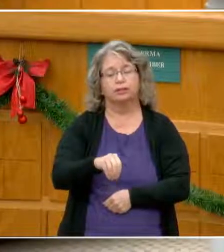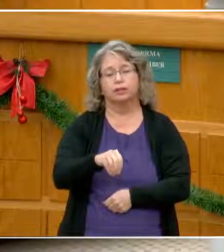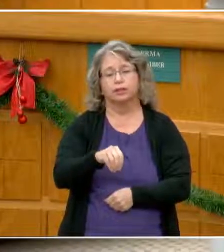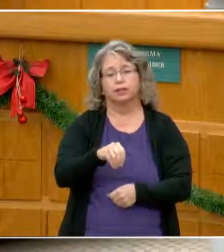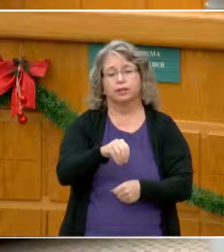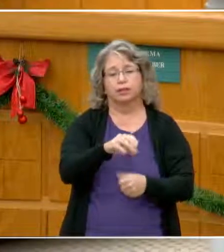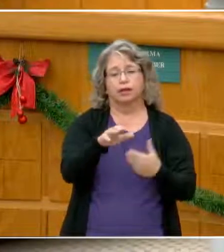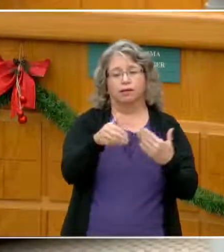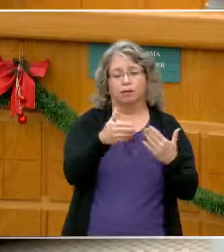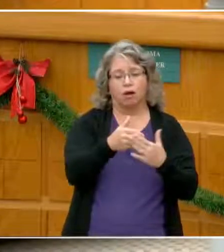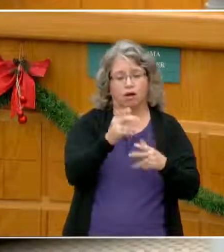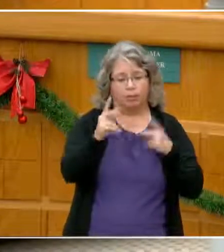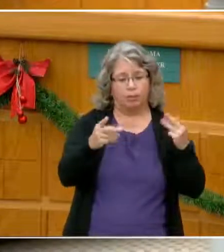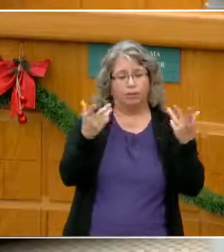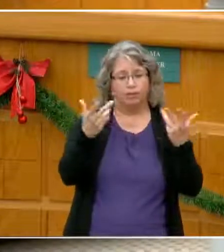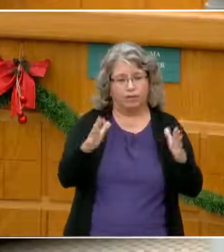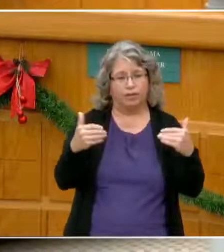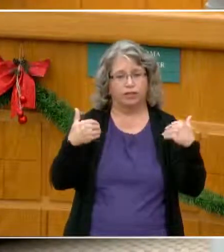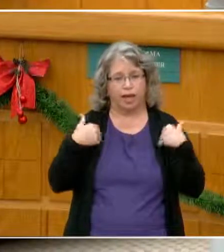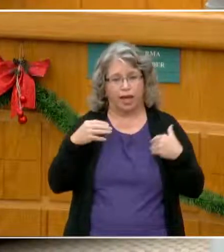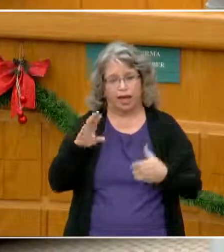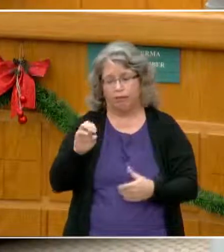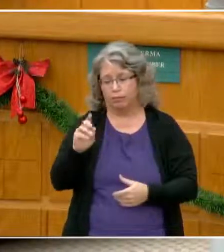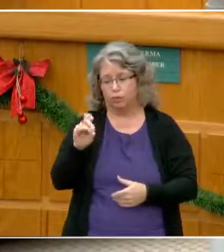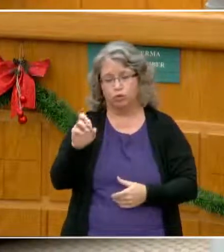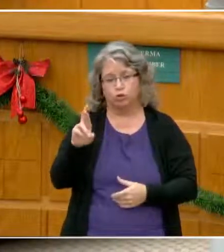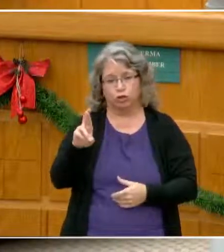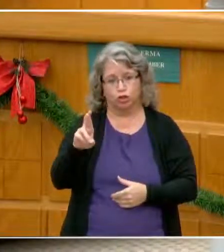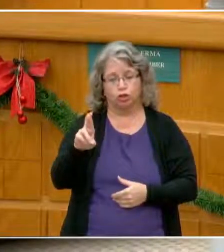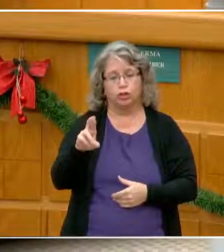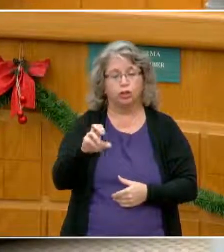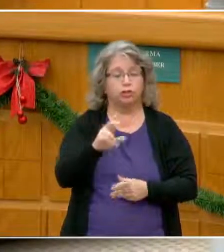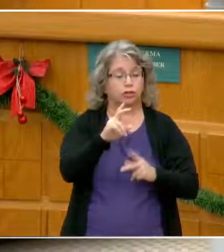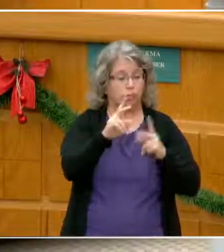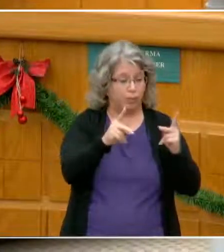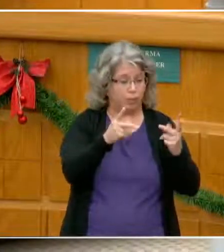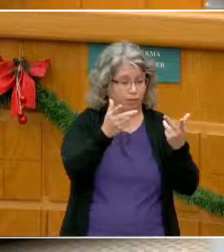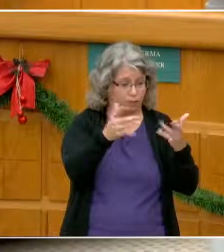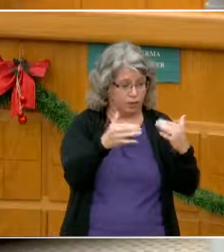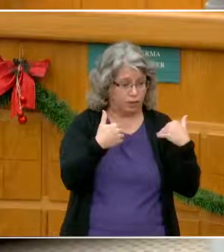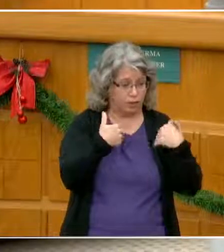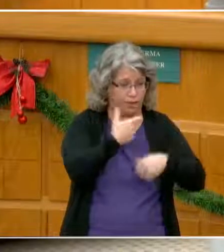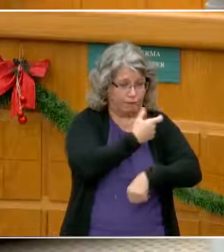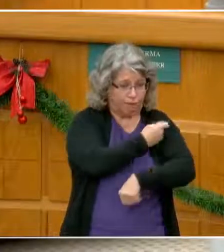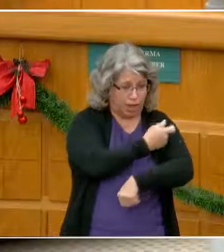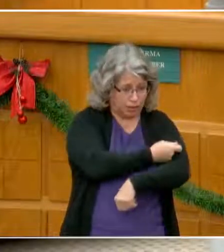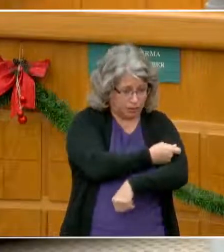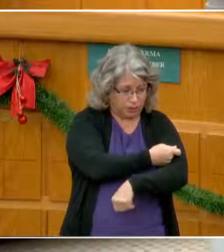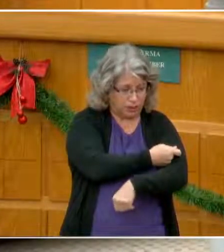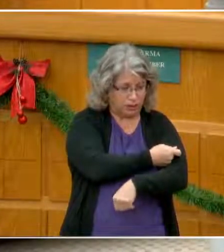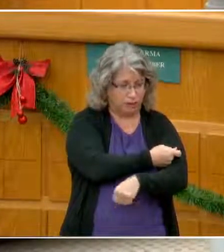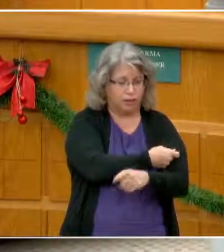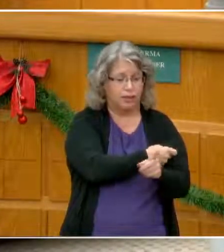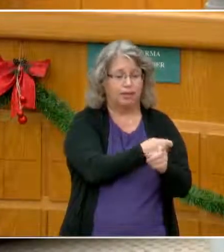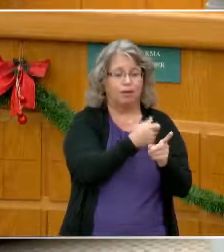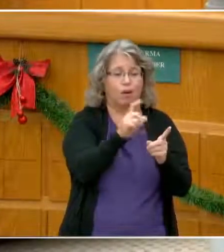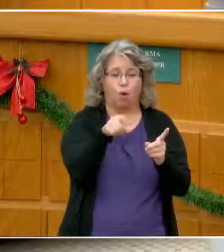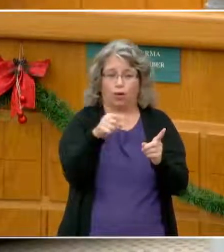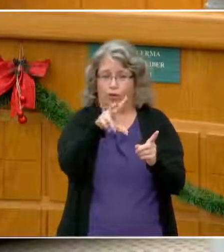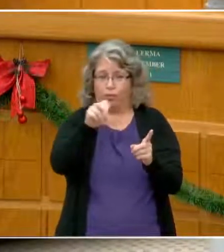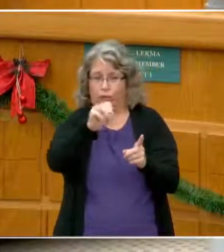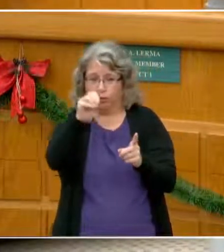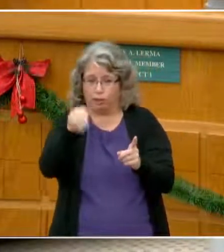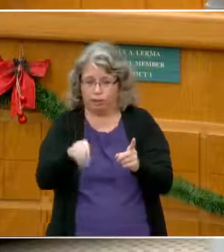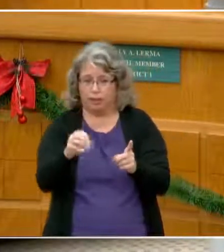So we have a long way to go. These folks that have already been vaccinated, we've only done about 30% of them. So we're looking forward to getting their